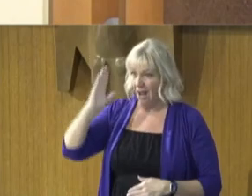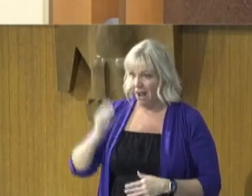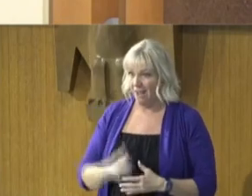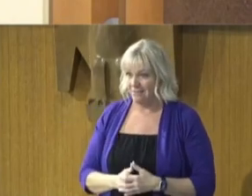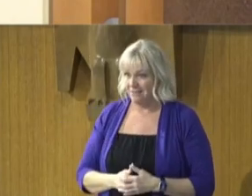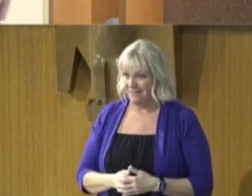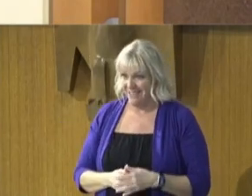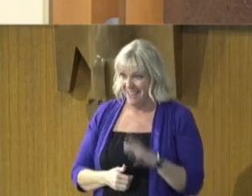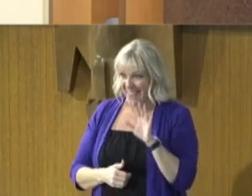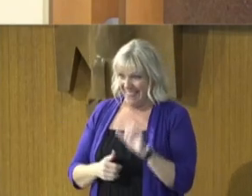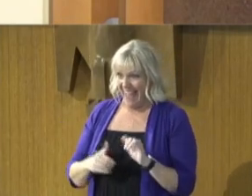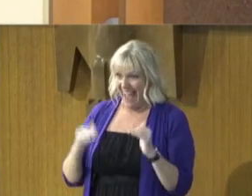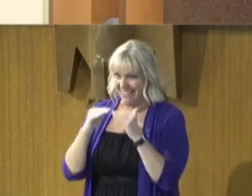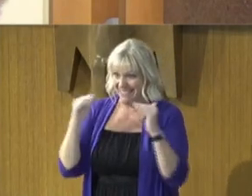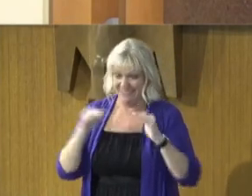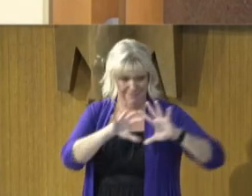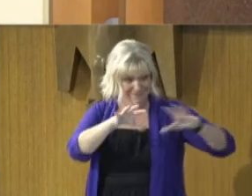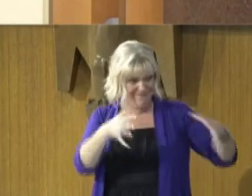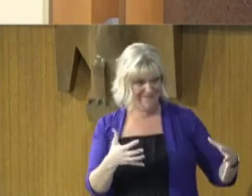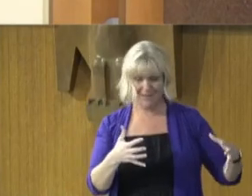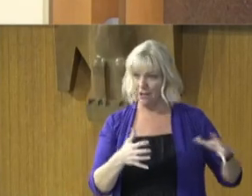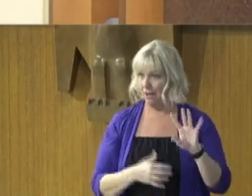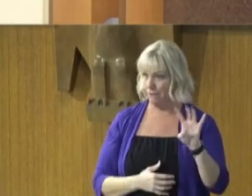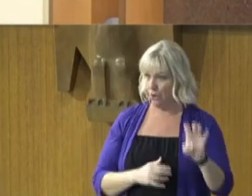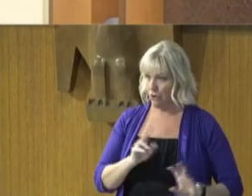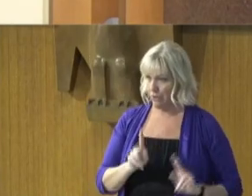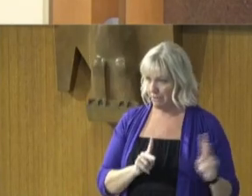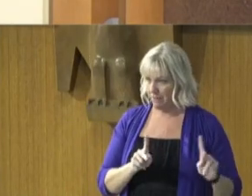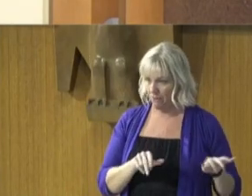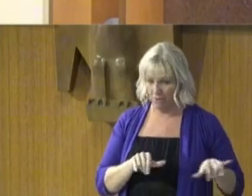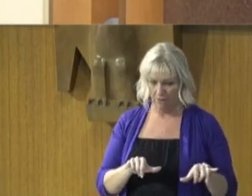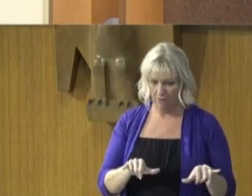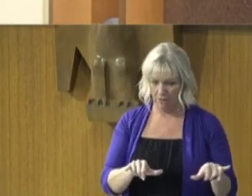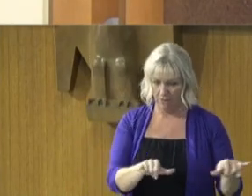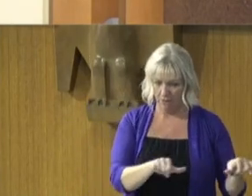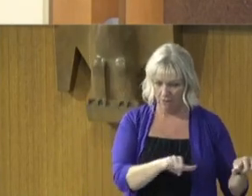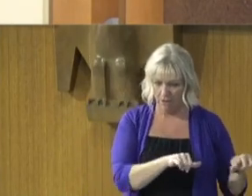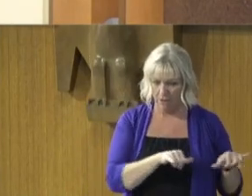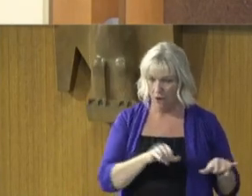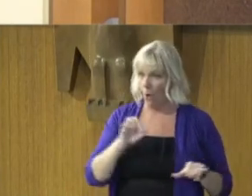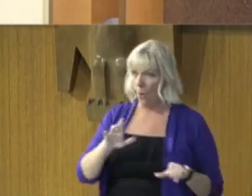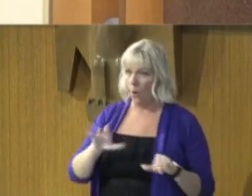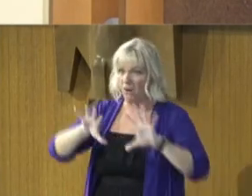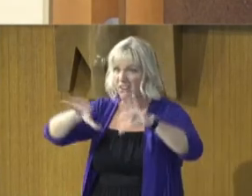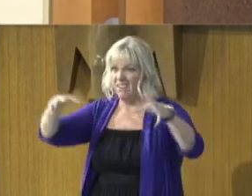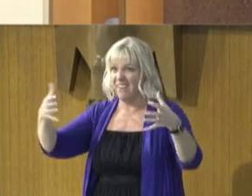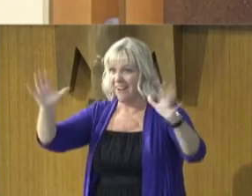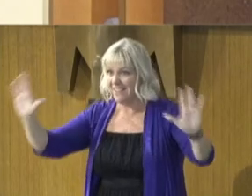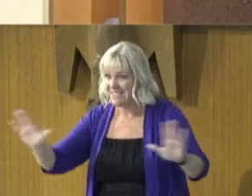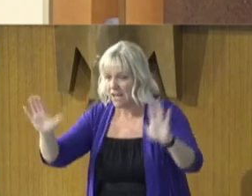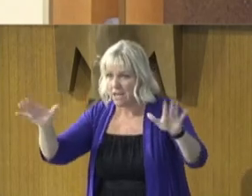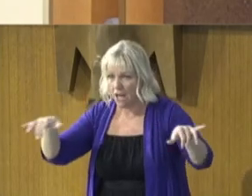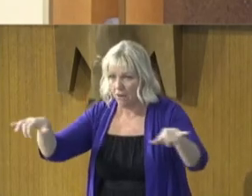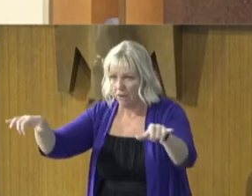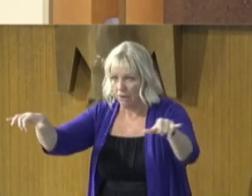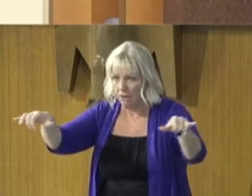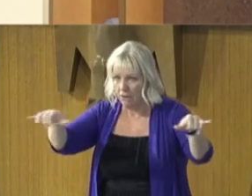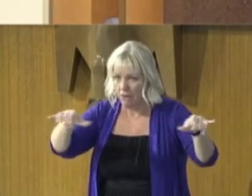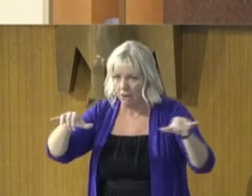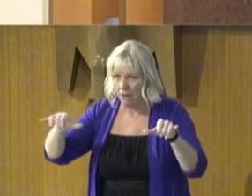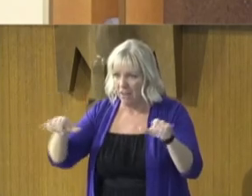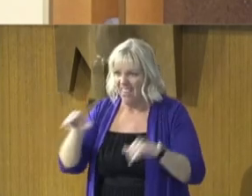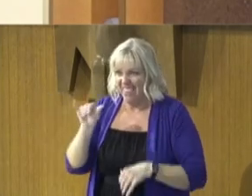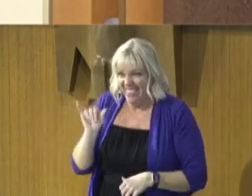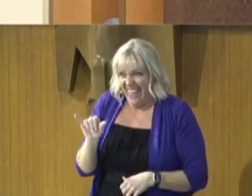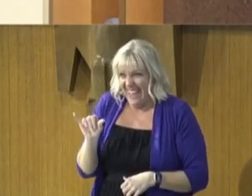sitting together on a Sunday all saying the same thing. And the result is as disastrous as King Ahab's plans for